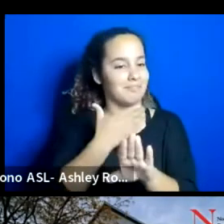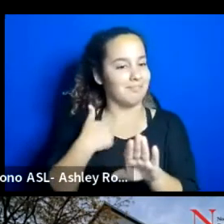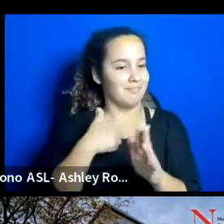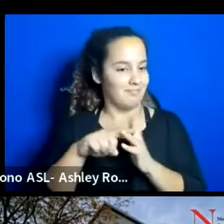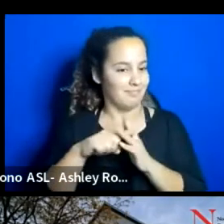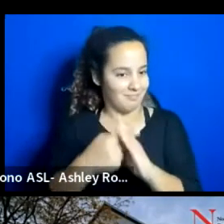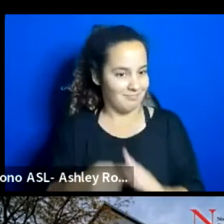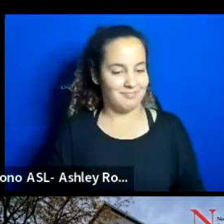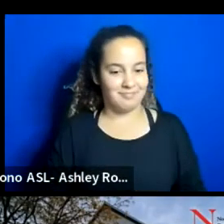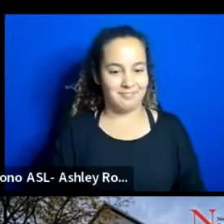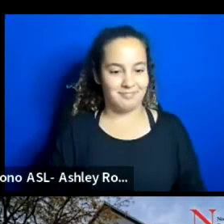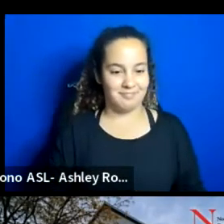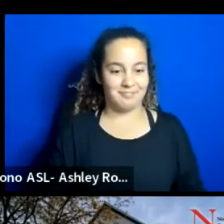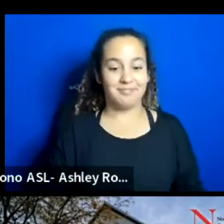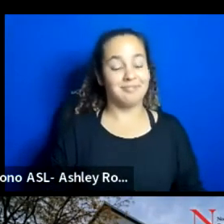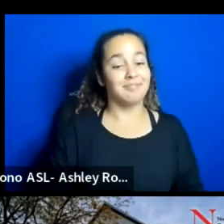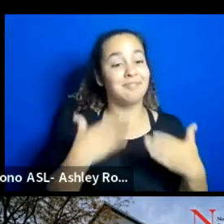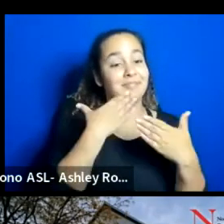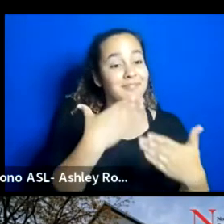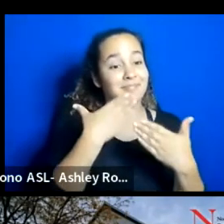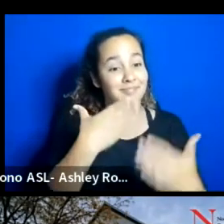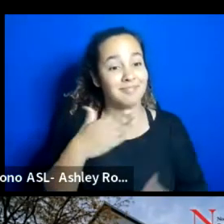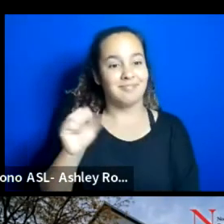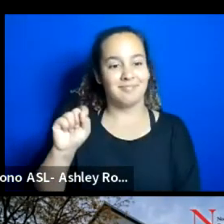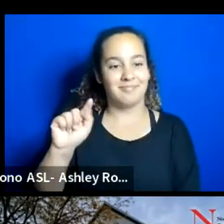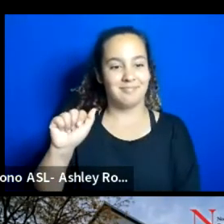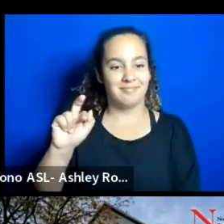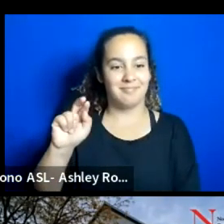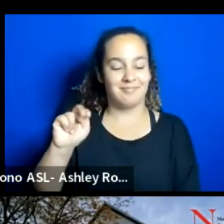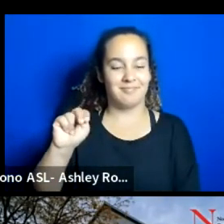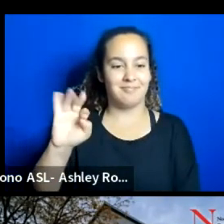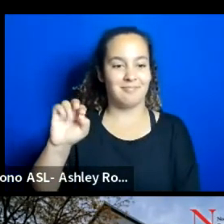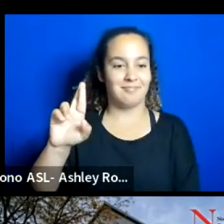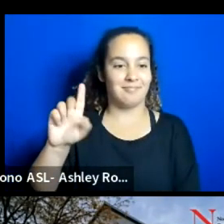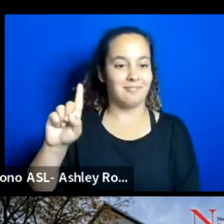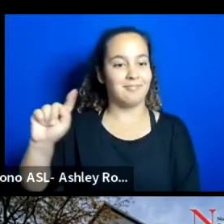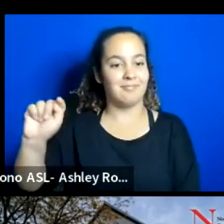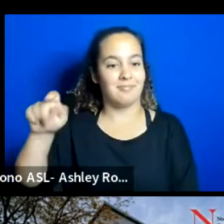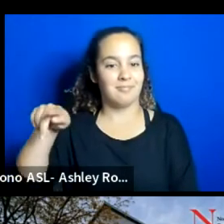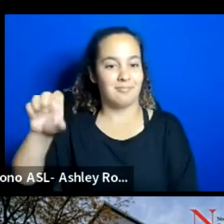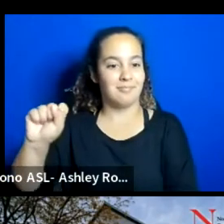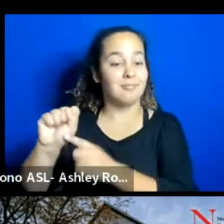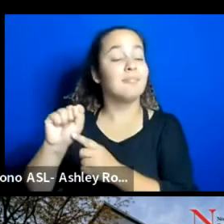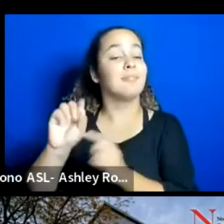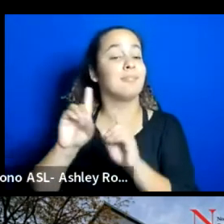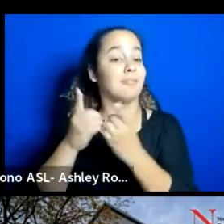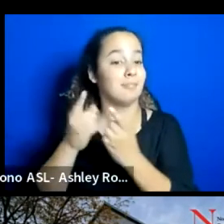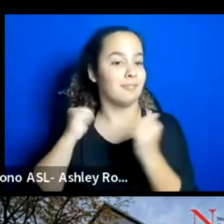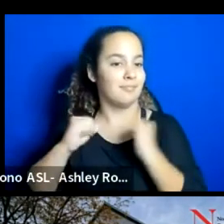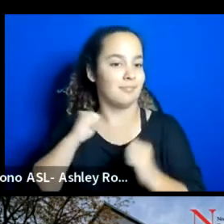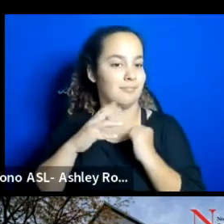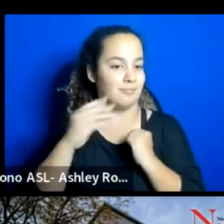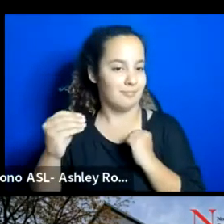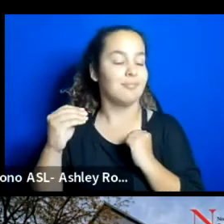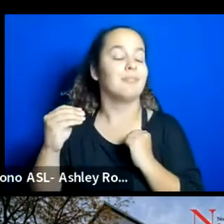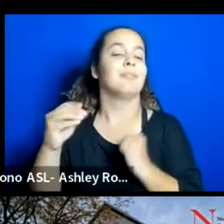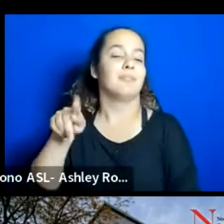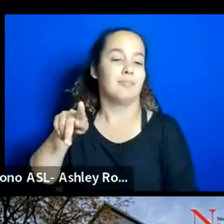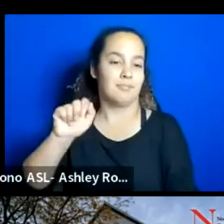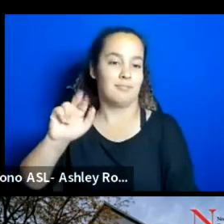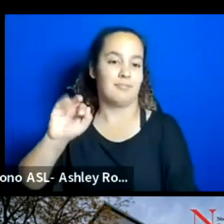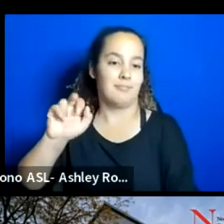started. So thanks to Stanford's TAPS, Department of Theater and Performance Studies, and Matt Smith,